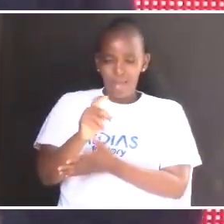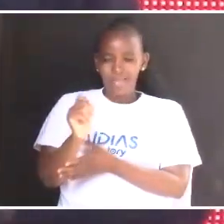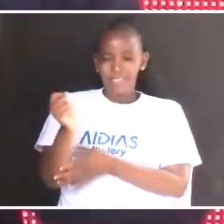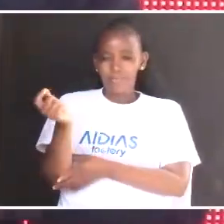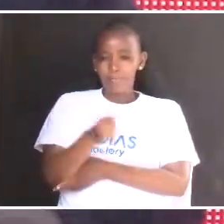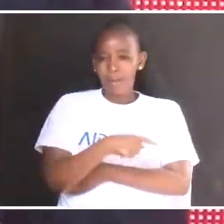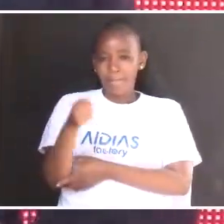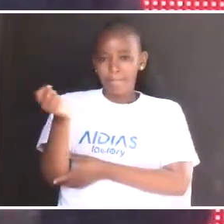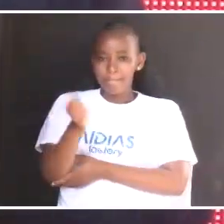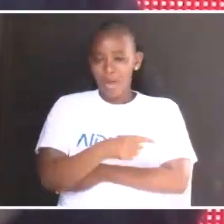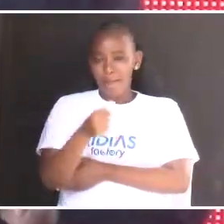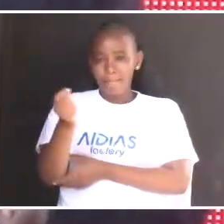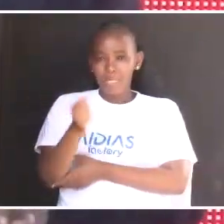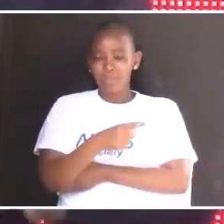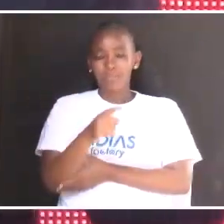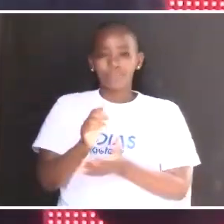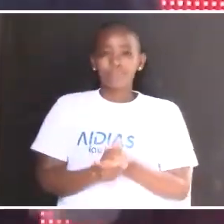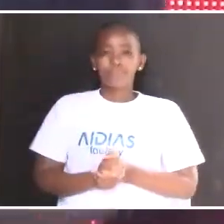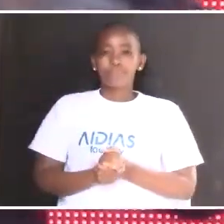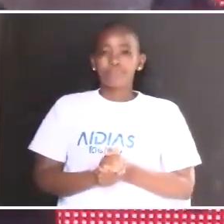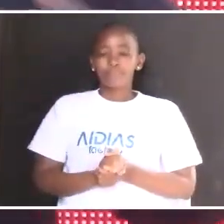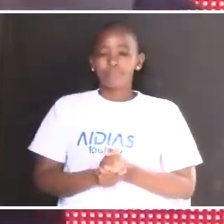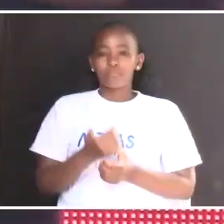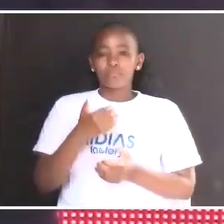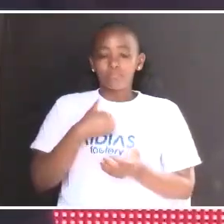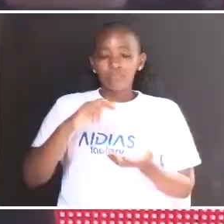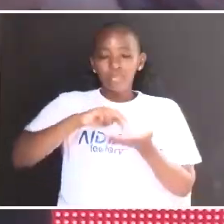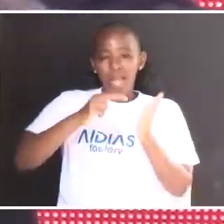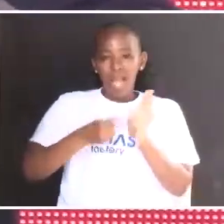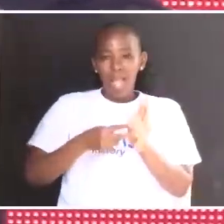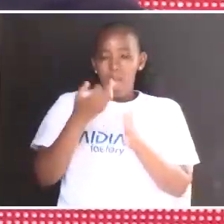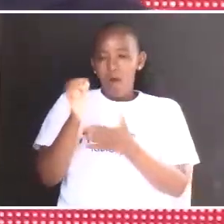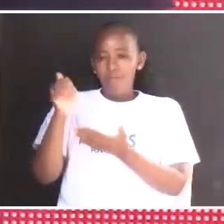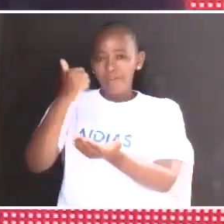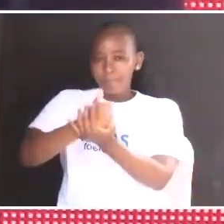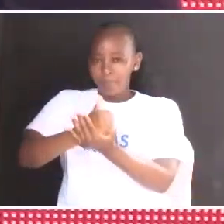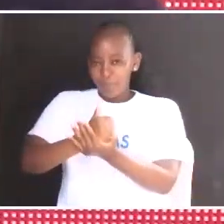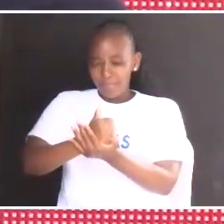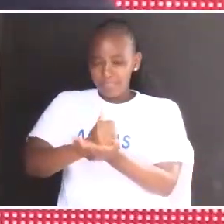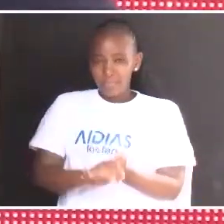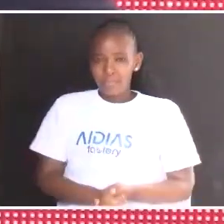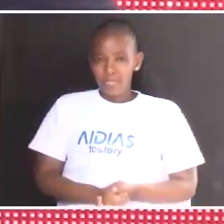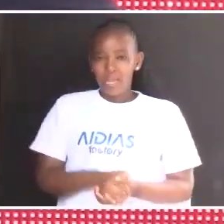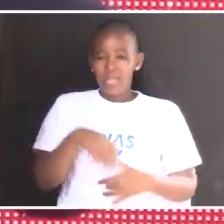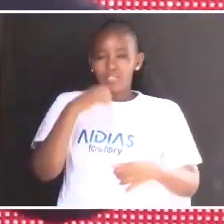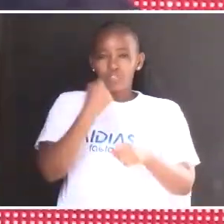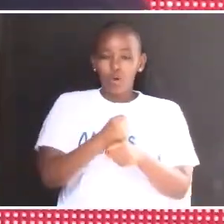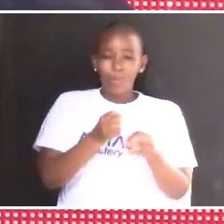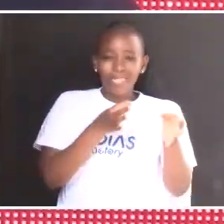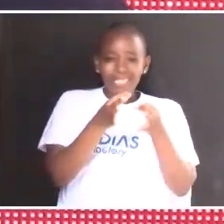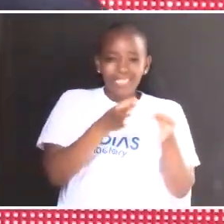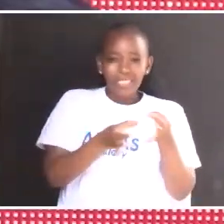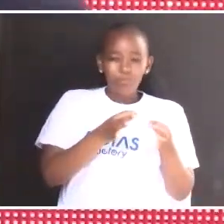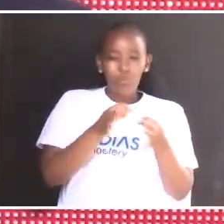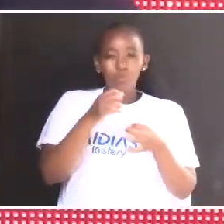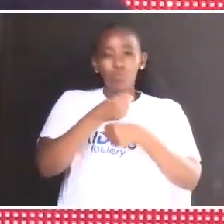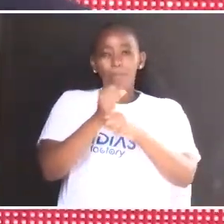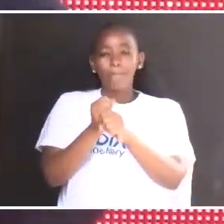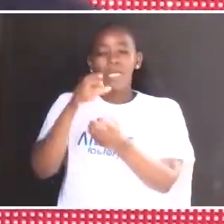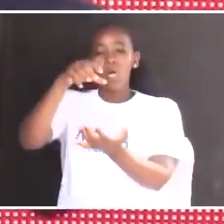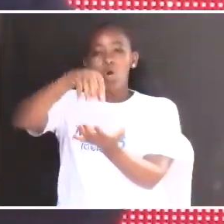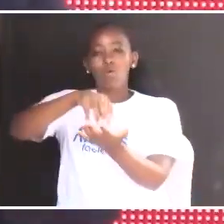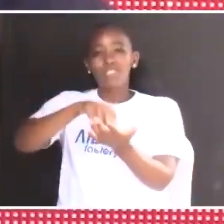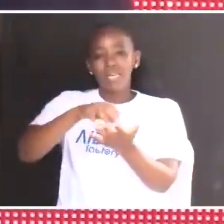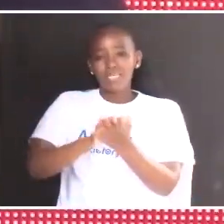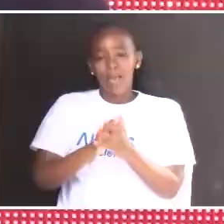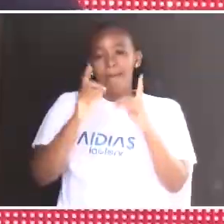month or every week or whatever. There is a contract of employment. Job description yako ni ku create content, kupiga